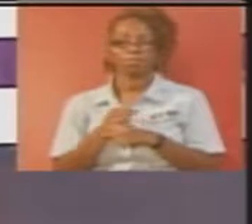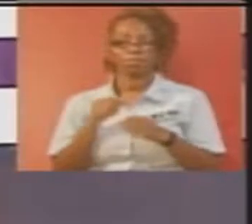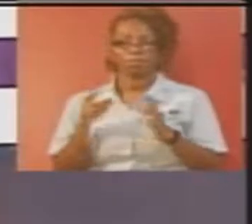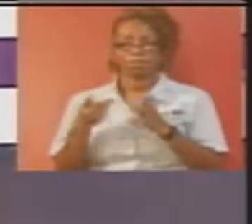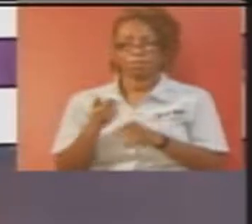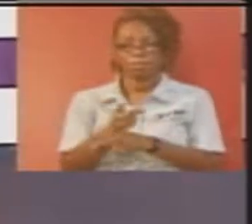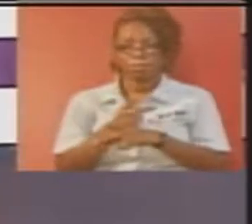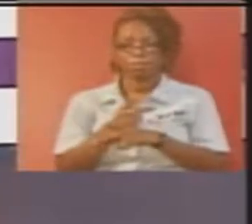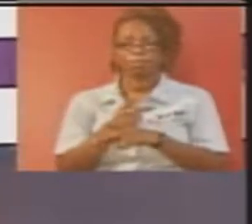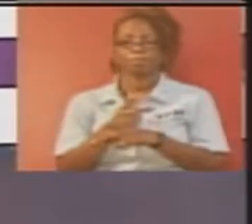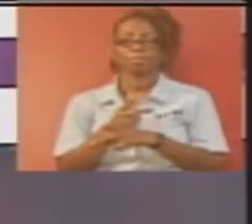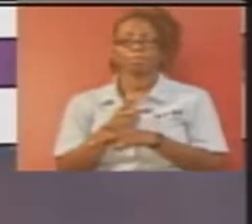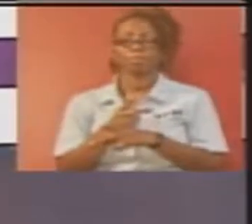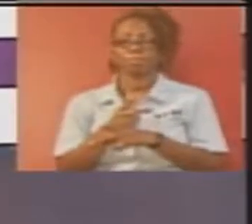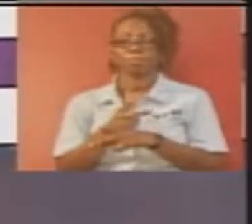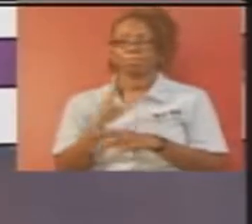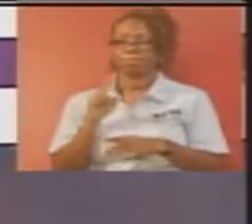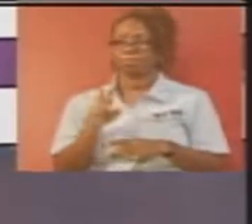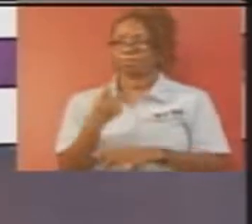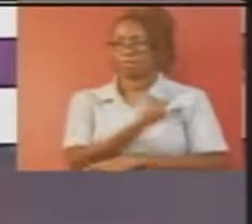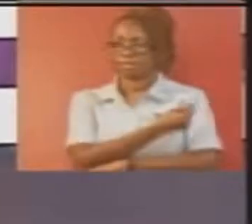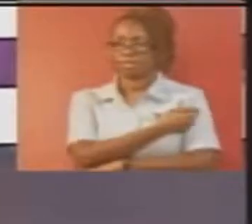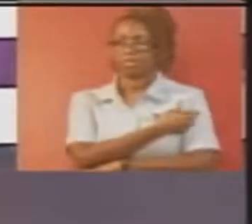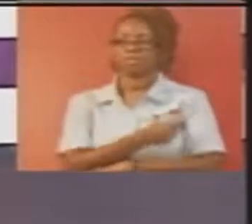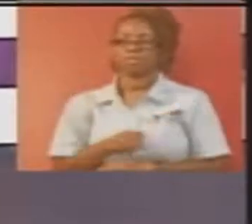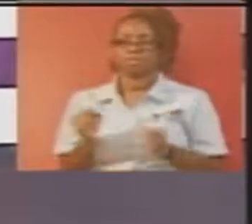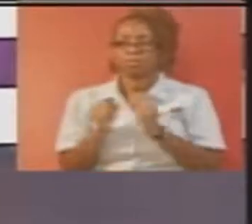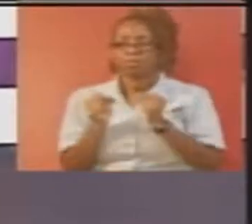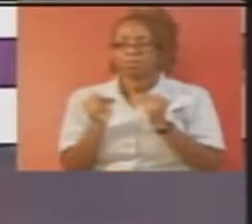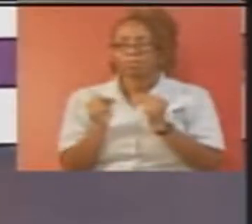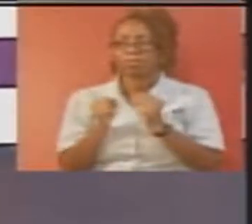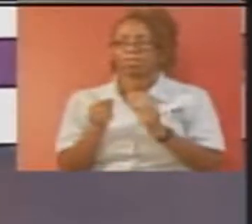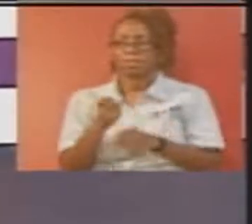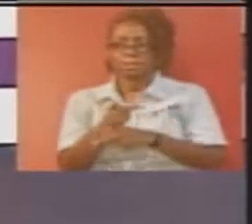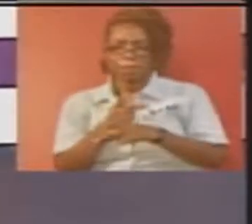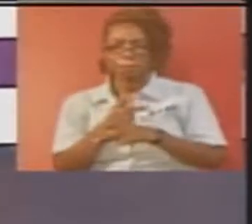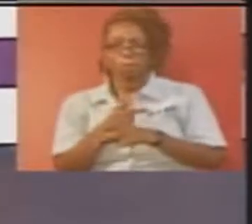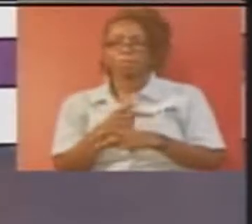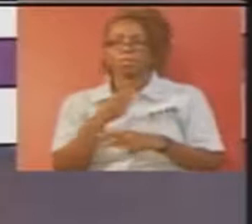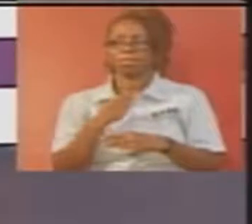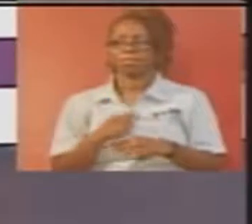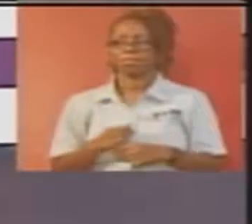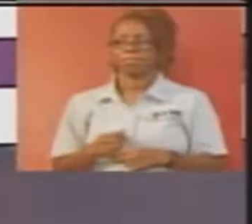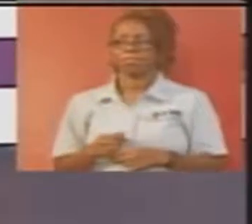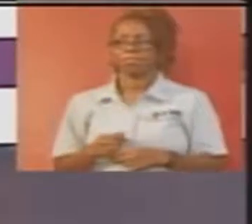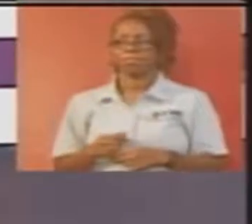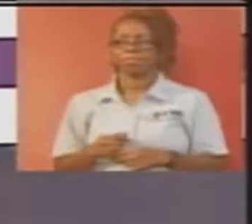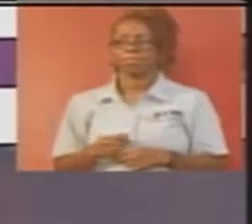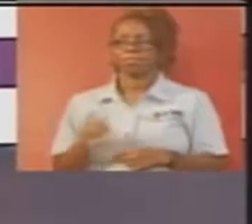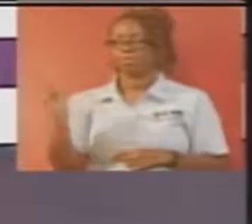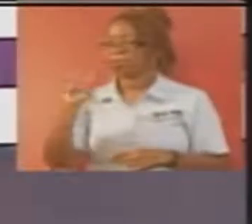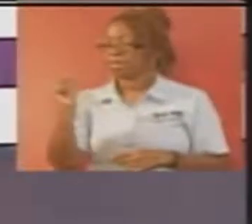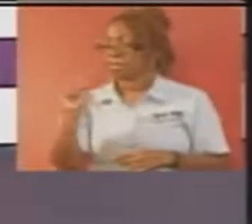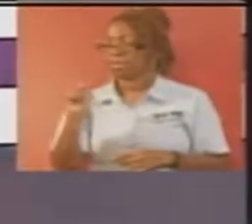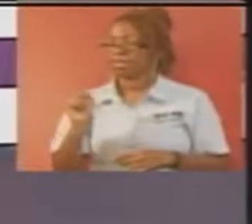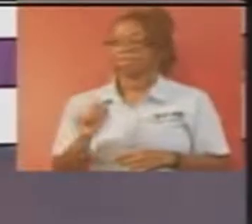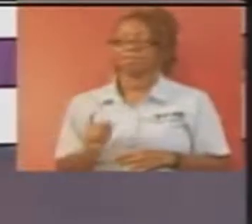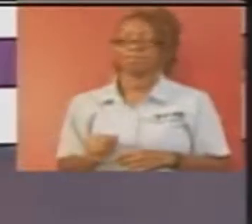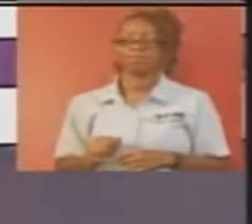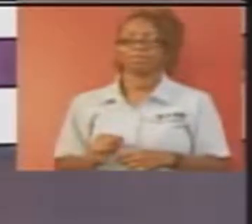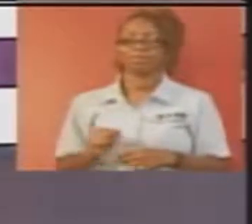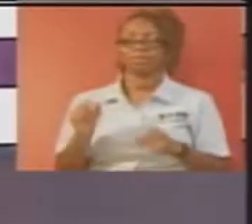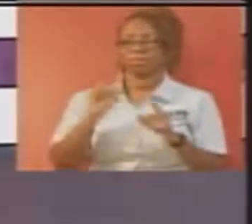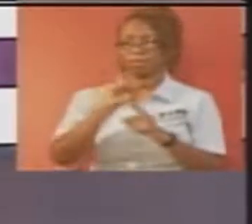Sibu, the Principal Pharmacist, as the focal point for the COVAX facility. As manager of